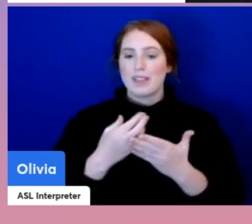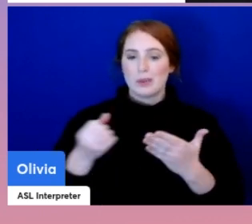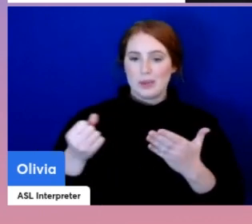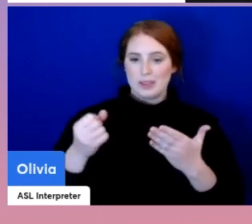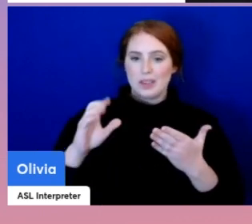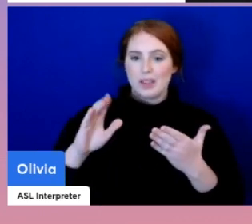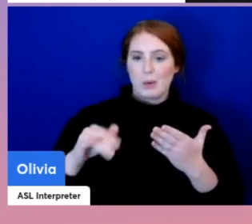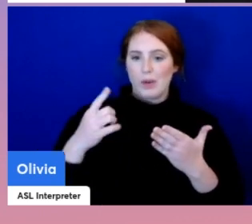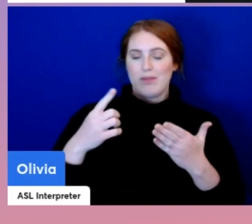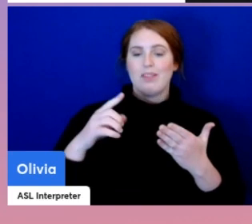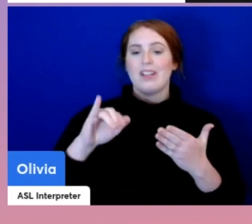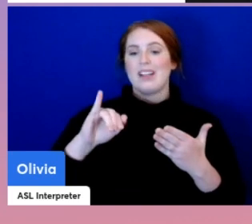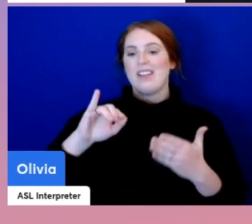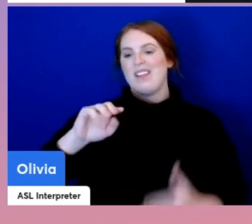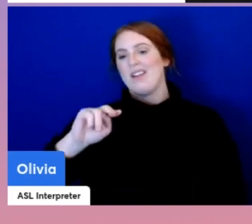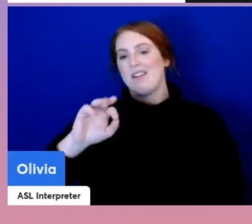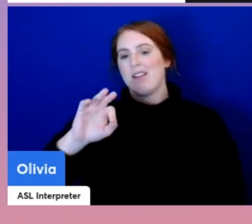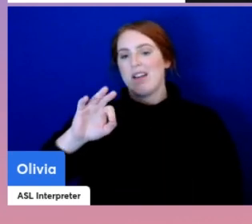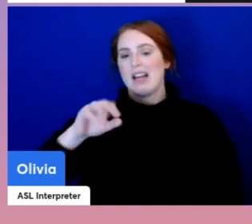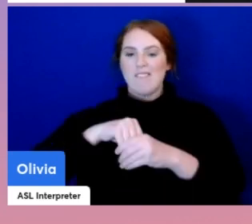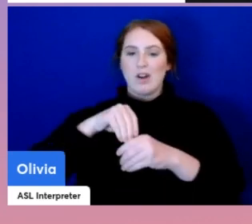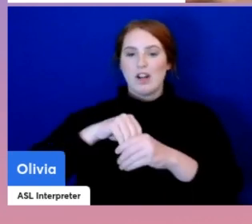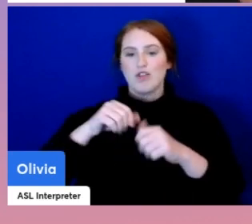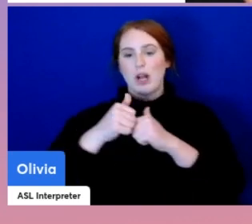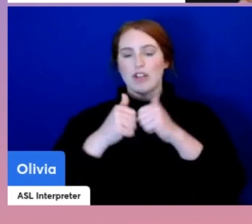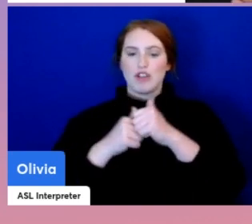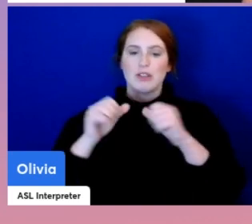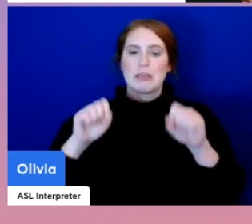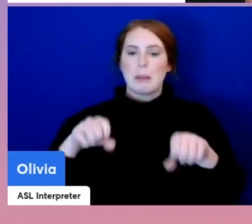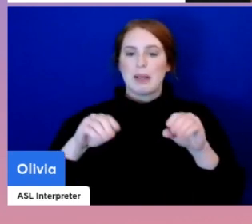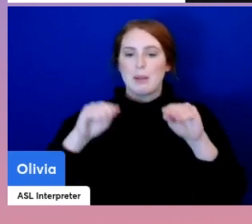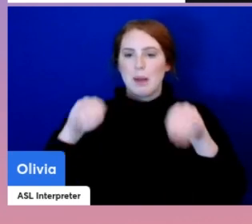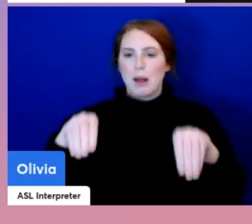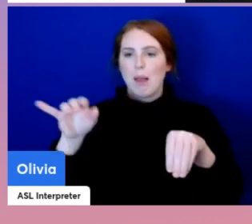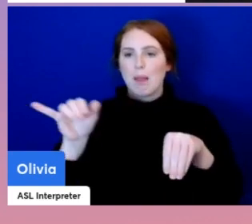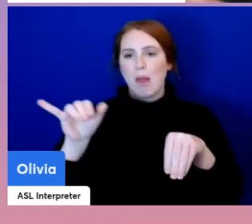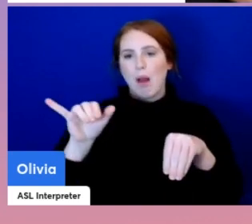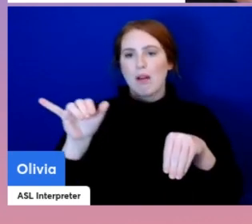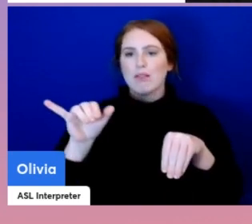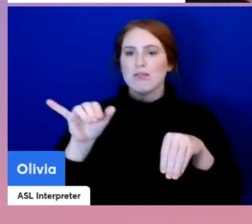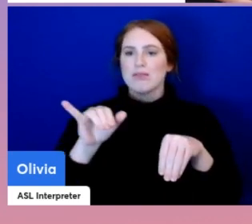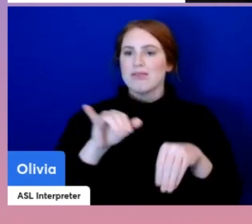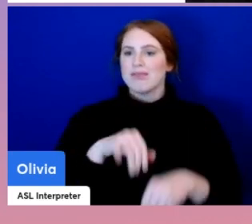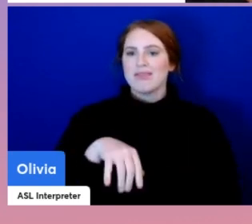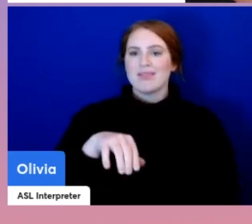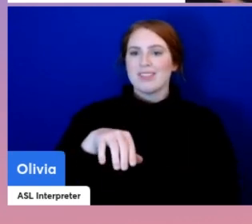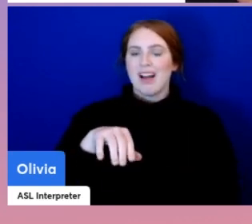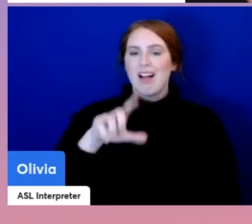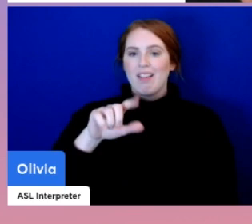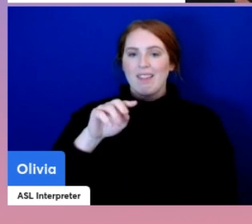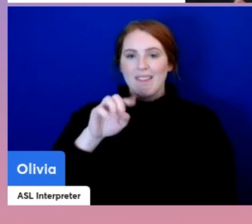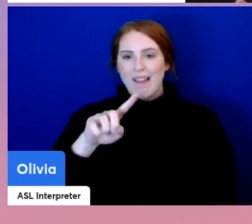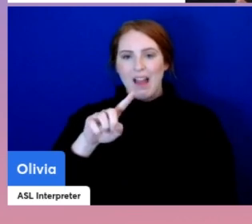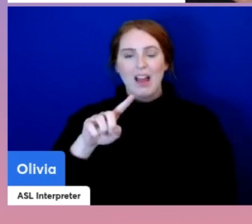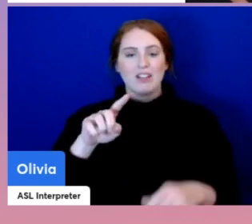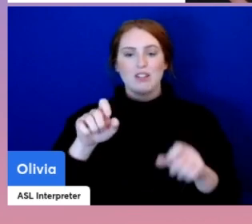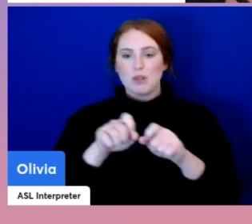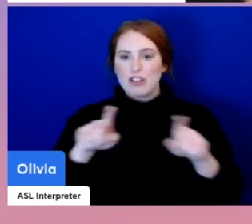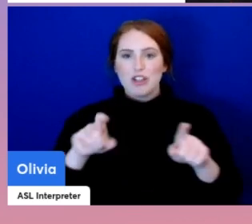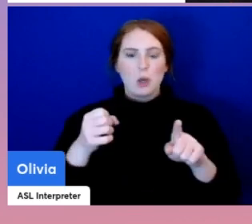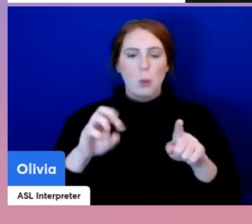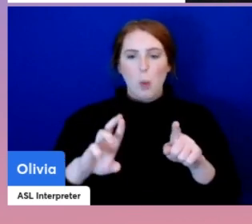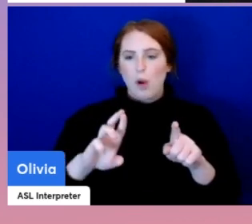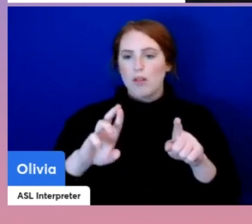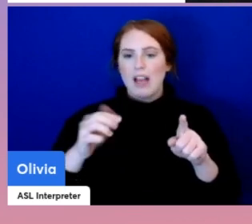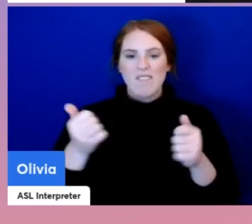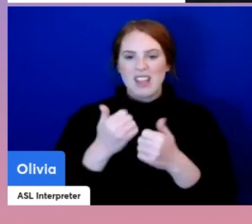deployed. This might describe like a single Lambda function or an individual IAM policy. Fundamentally, everything else is just niceties to